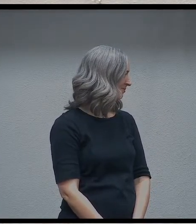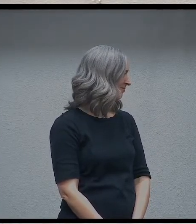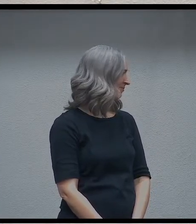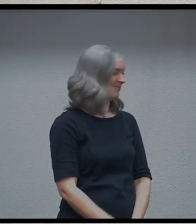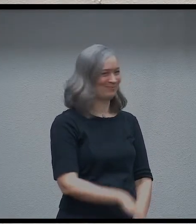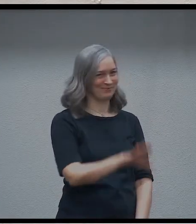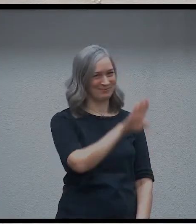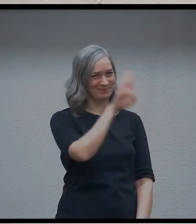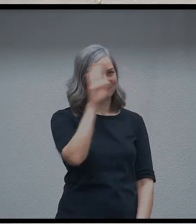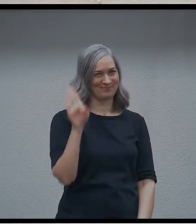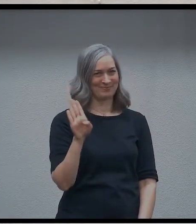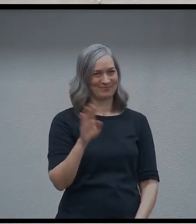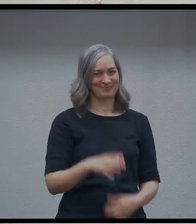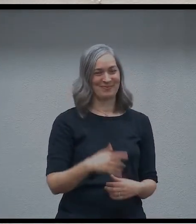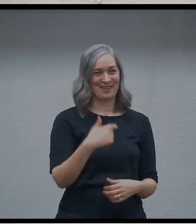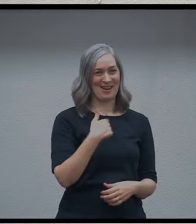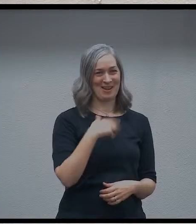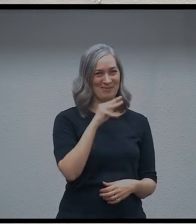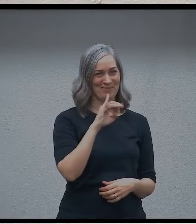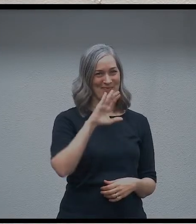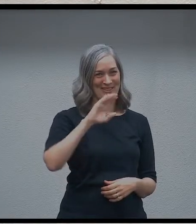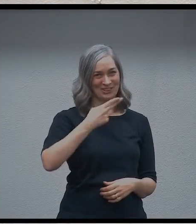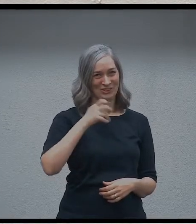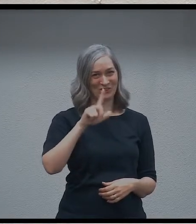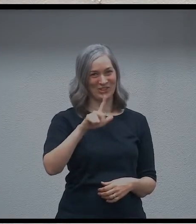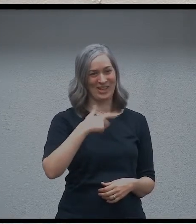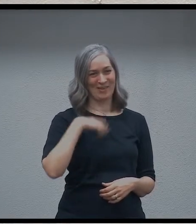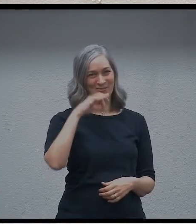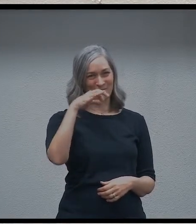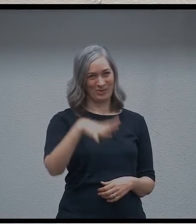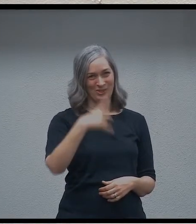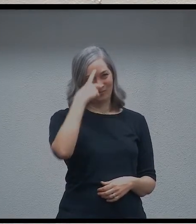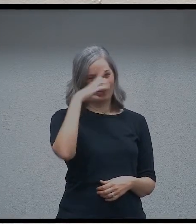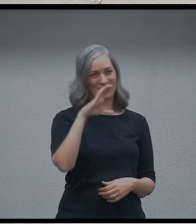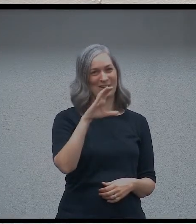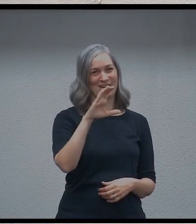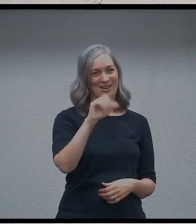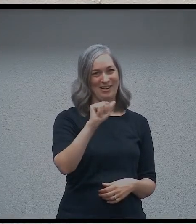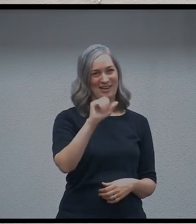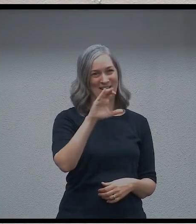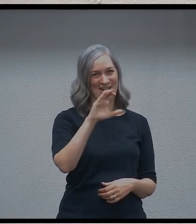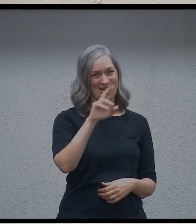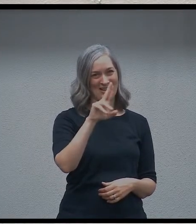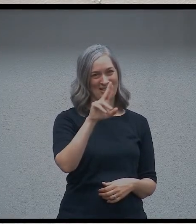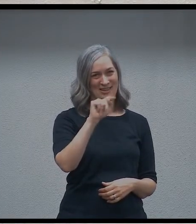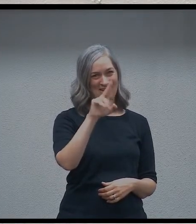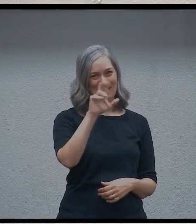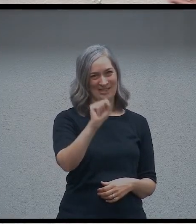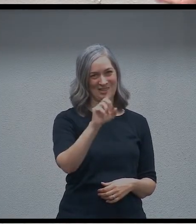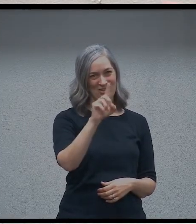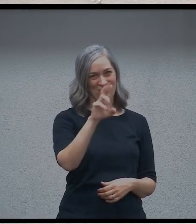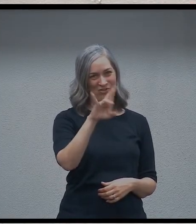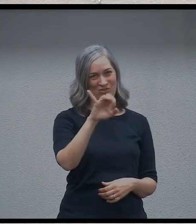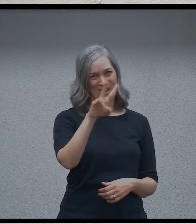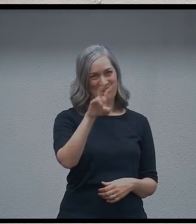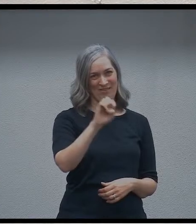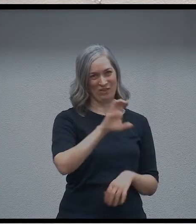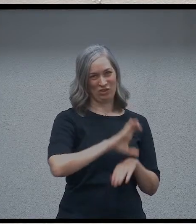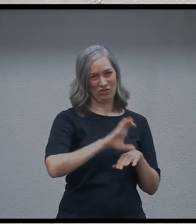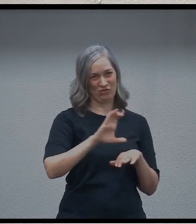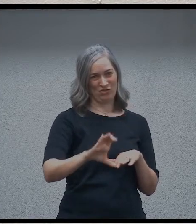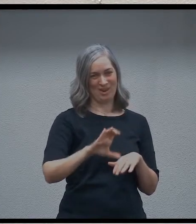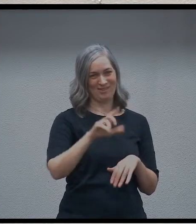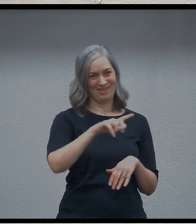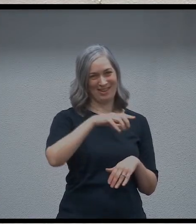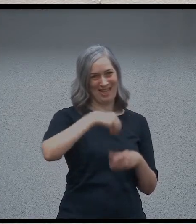Well, hello. I am Michael, and I'm the preacher at Cactus Drive Church of Christ in Levelland, which is about 15 miles, and I always get my directions backwards,